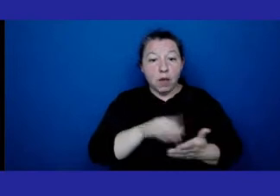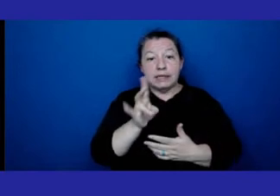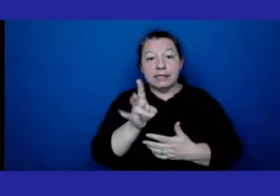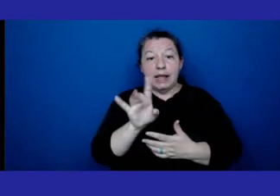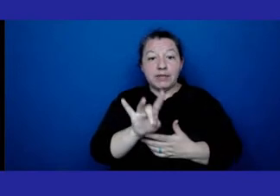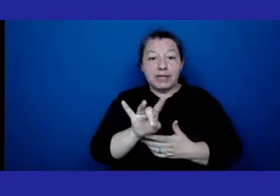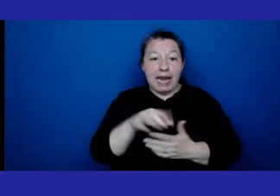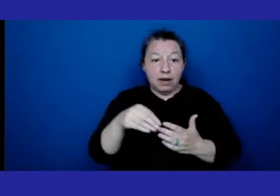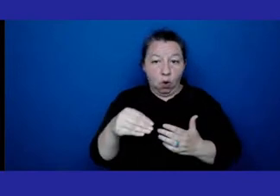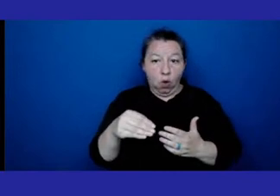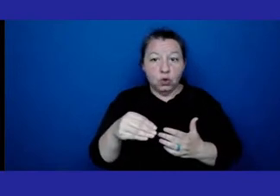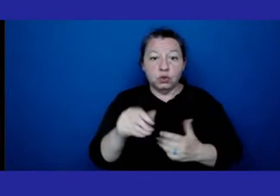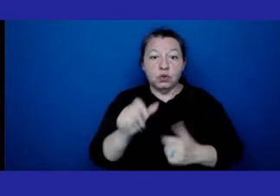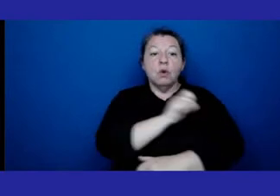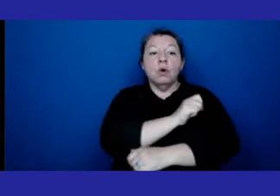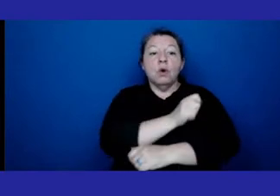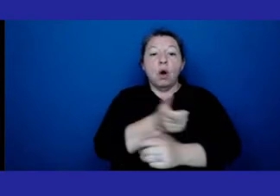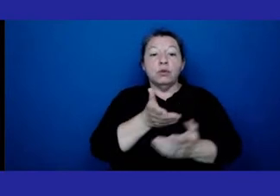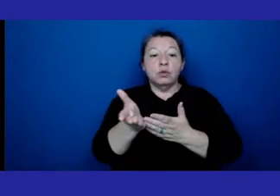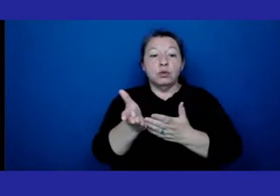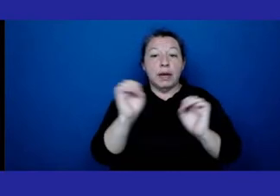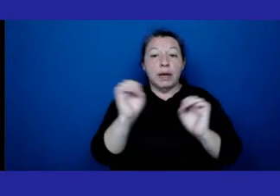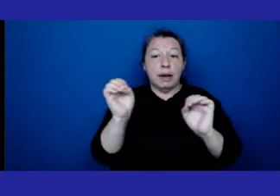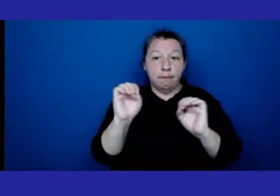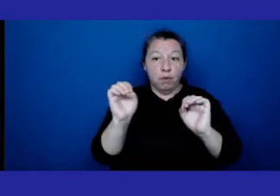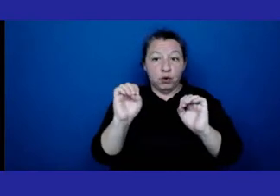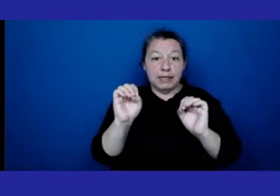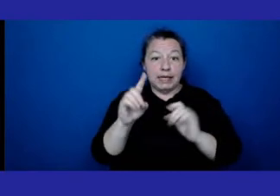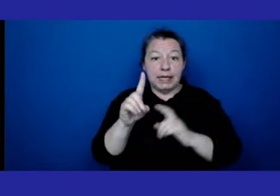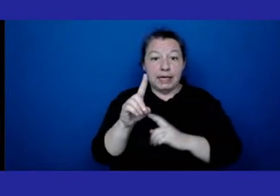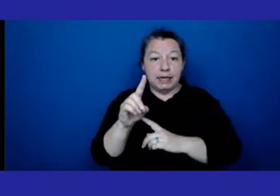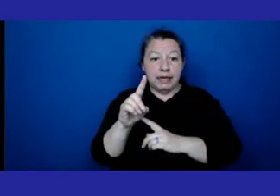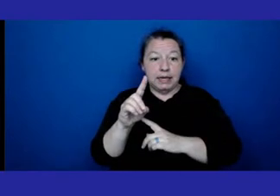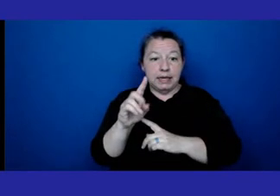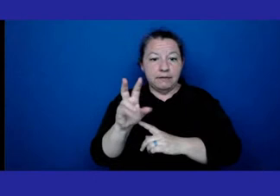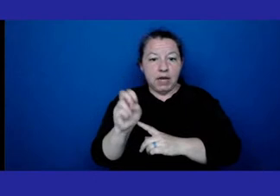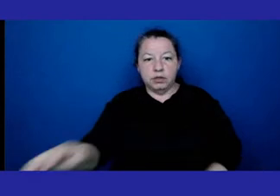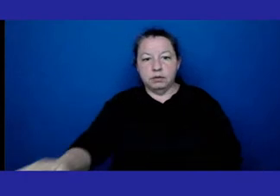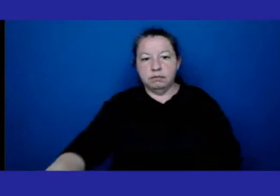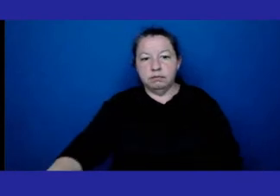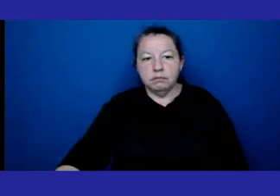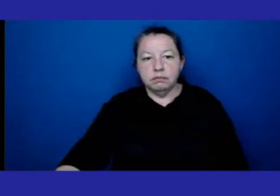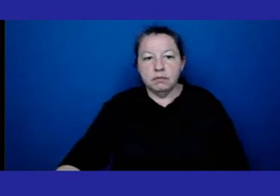$8,161,078 authorized by emergency deviation.